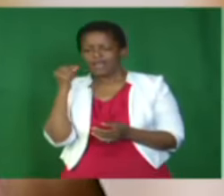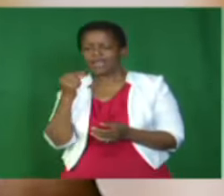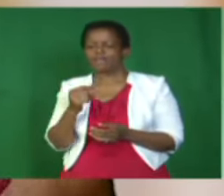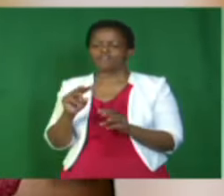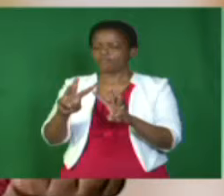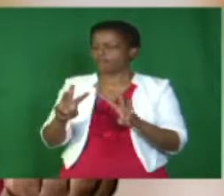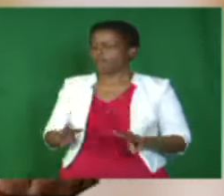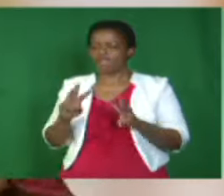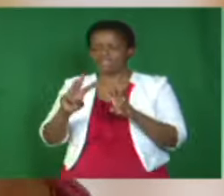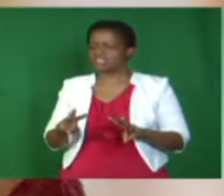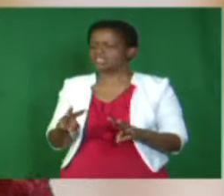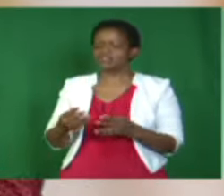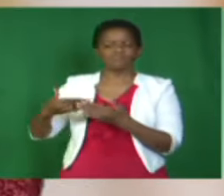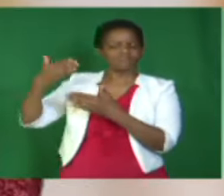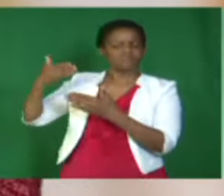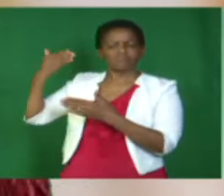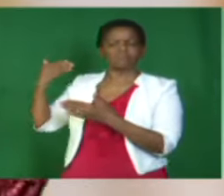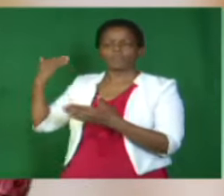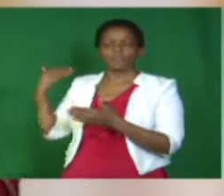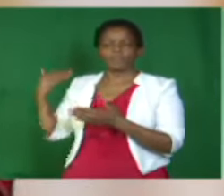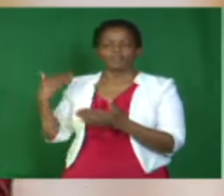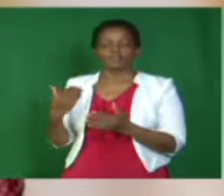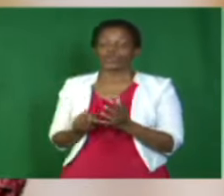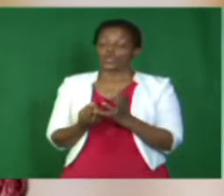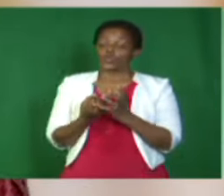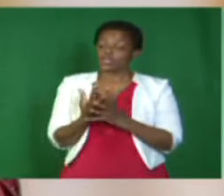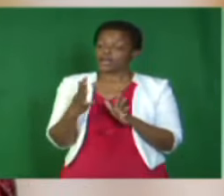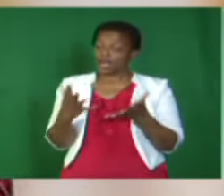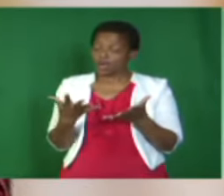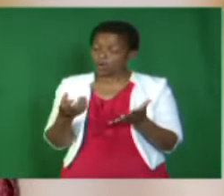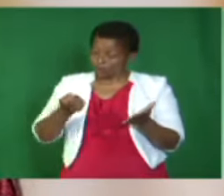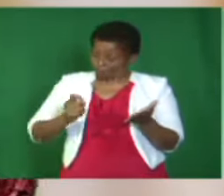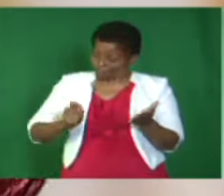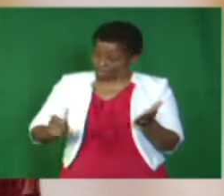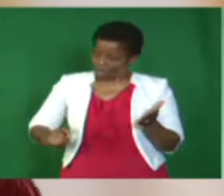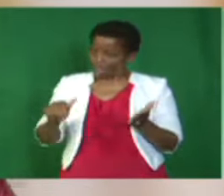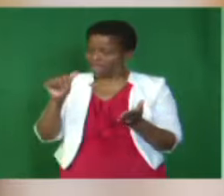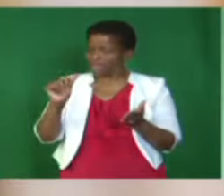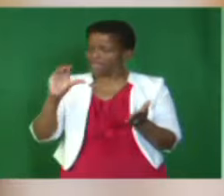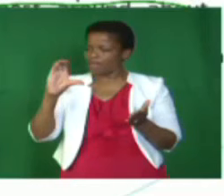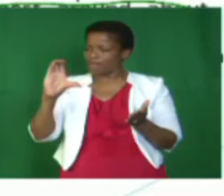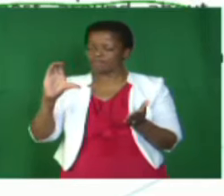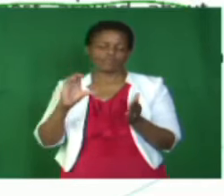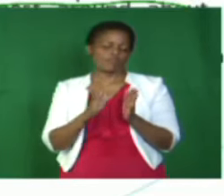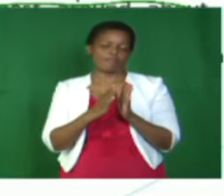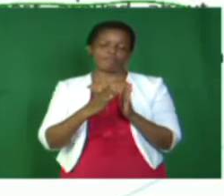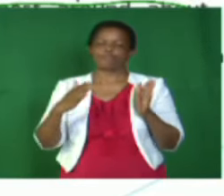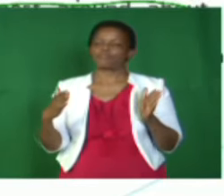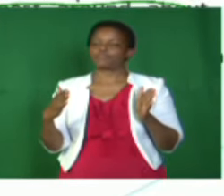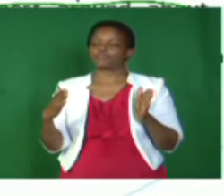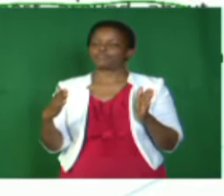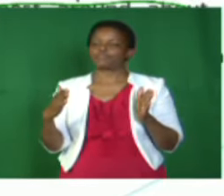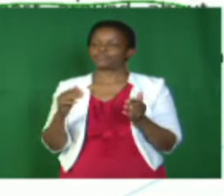of historical value. So those places, we begin them by writing a proper noun. It is